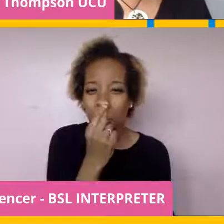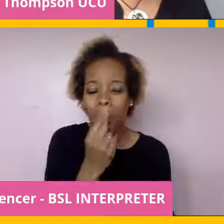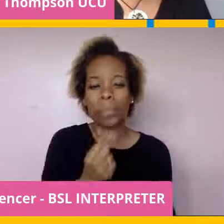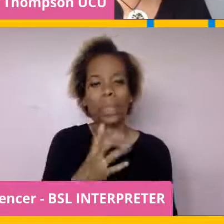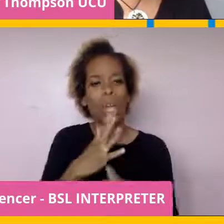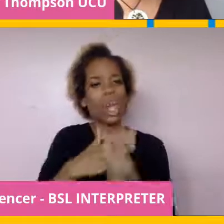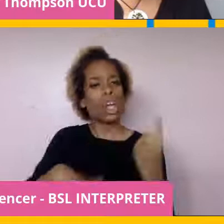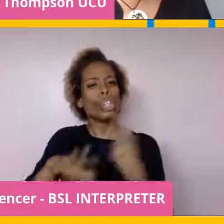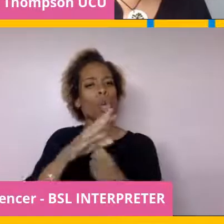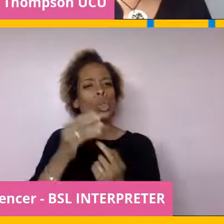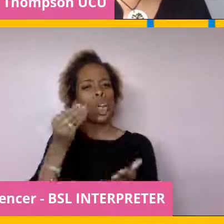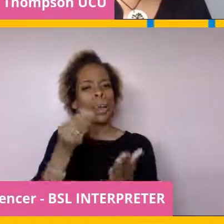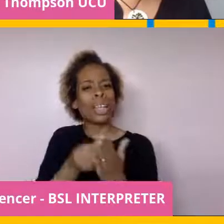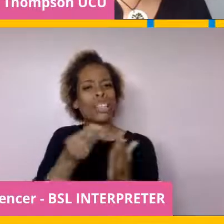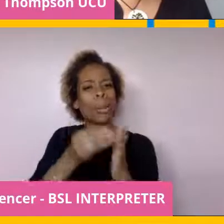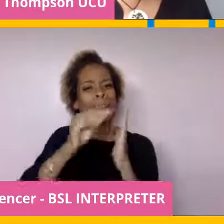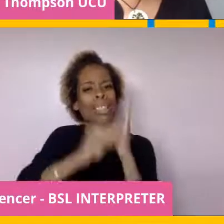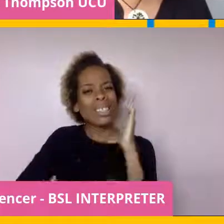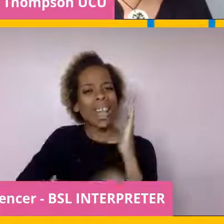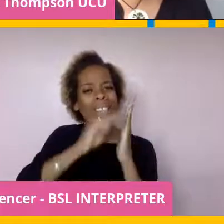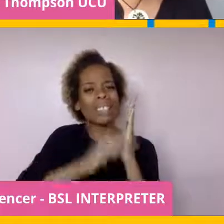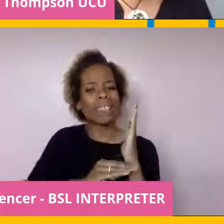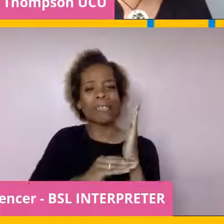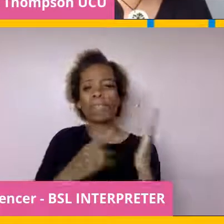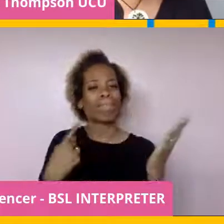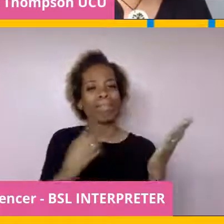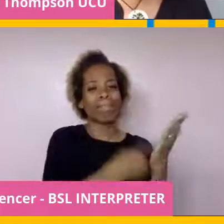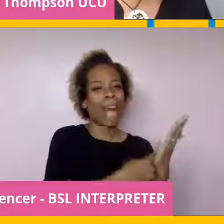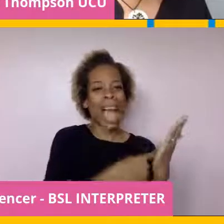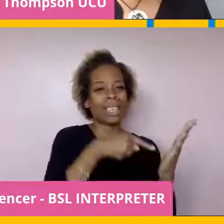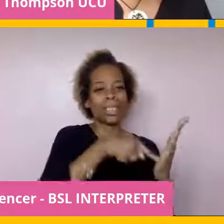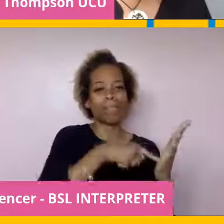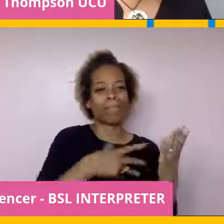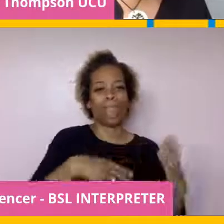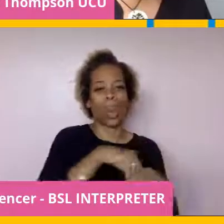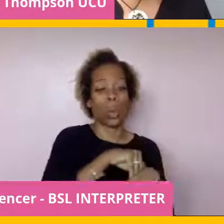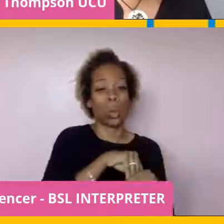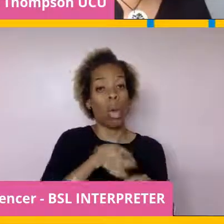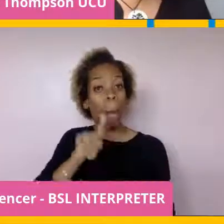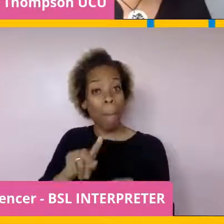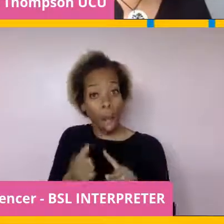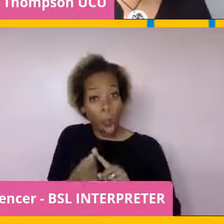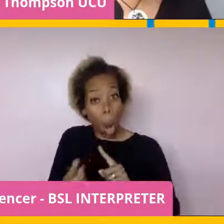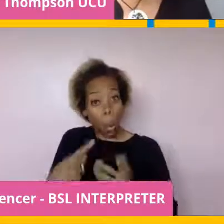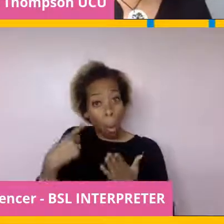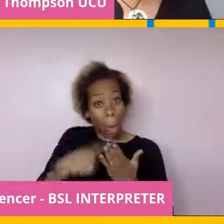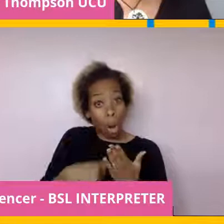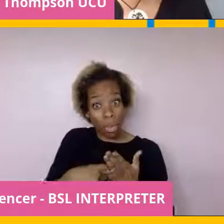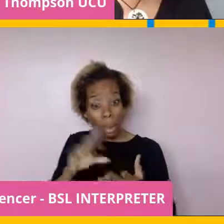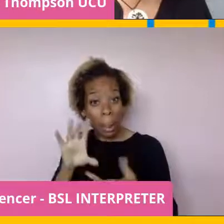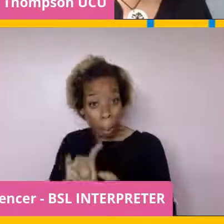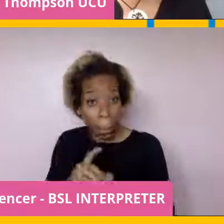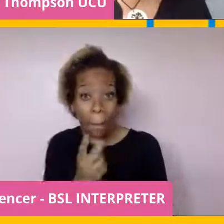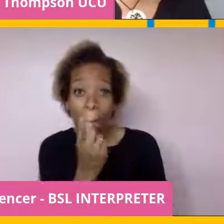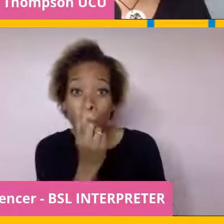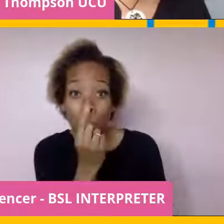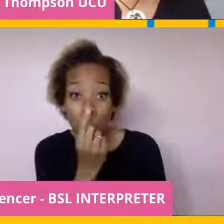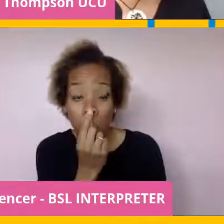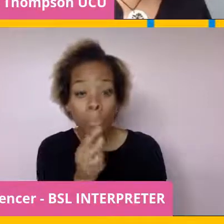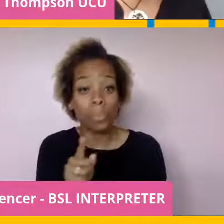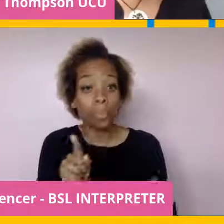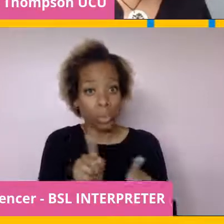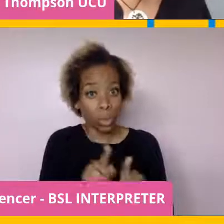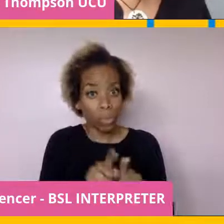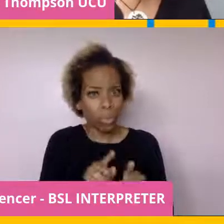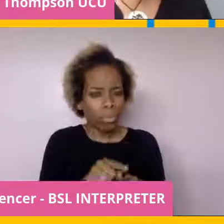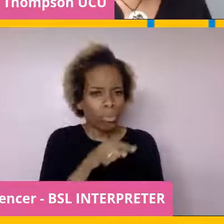isn't specifically covered under the Equality Act, but you might have local policies in place that refer to it. Certainly the widening participation mission of a